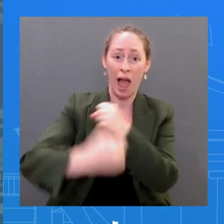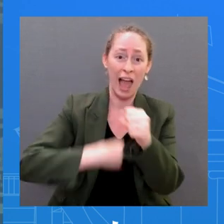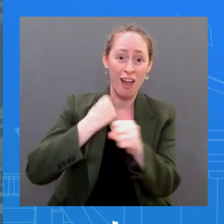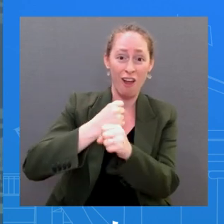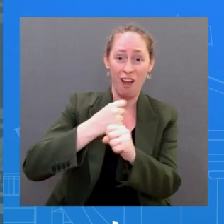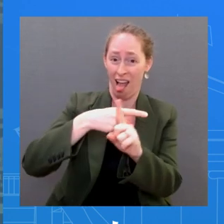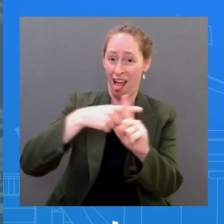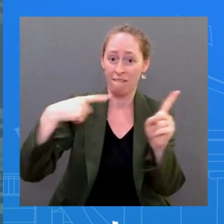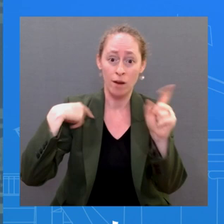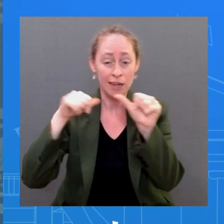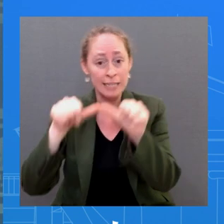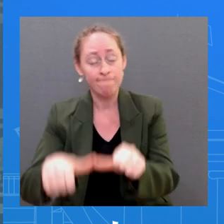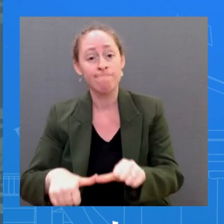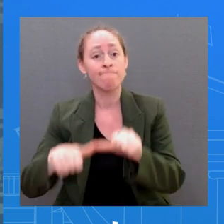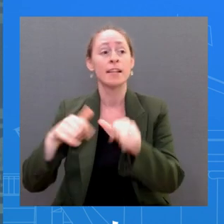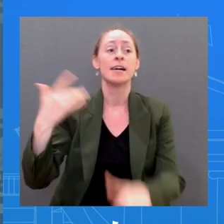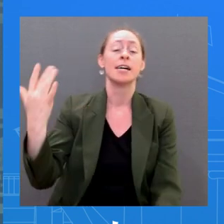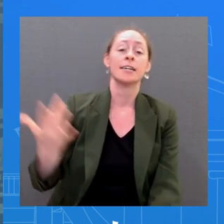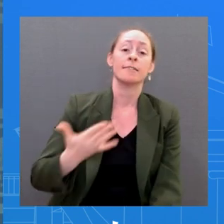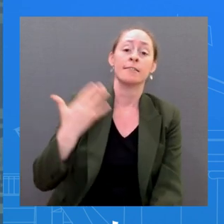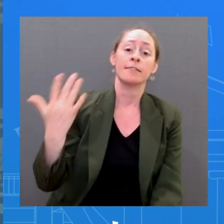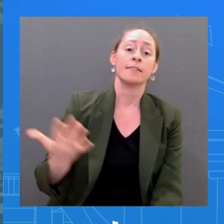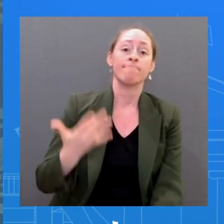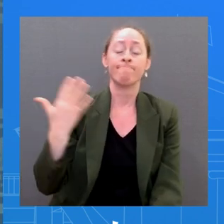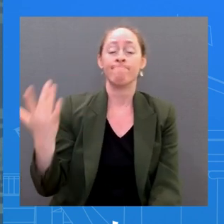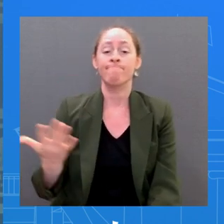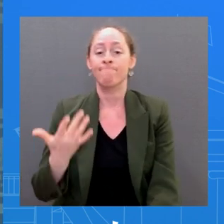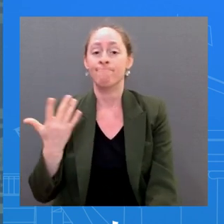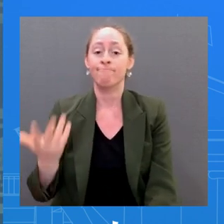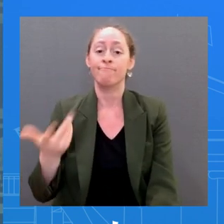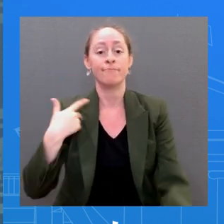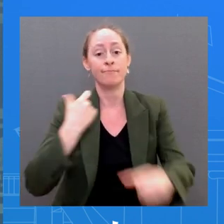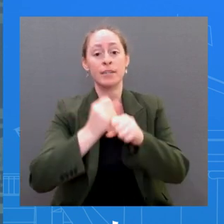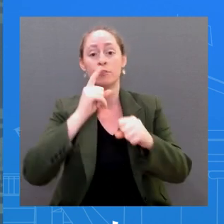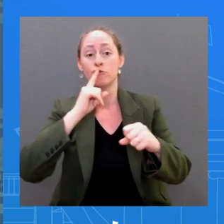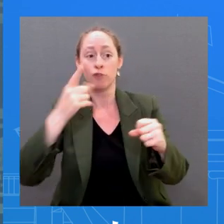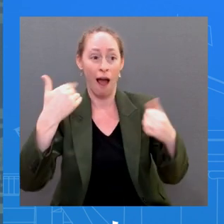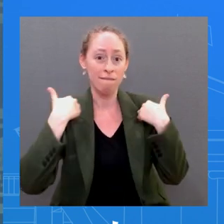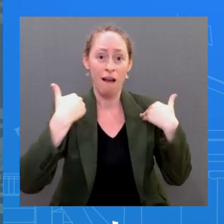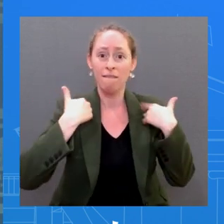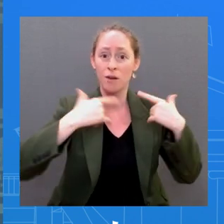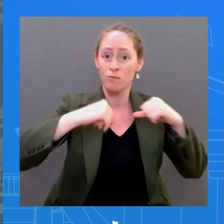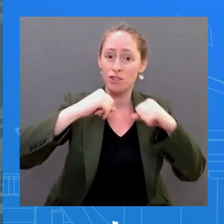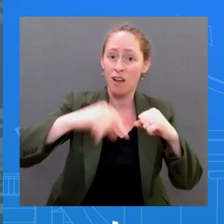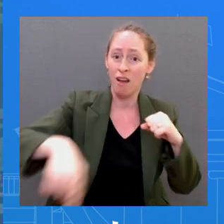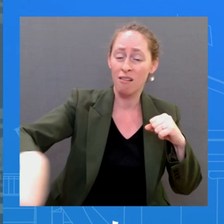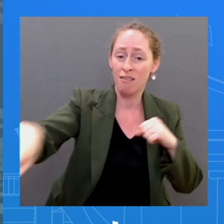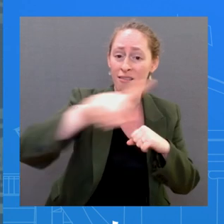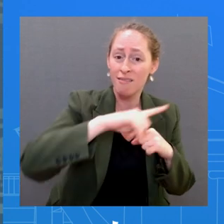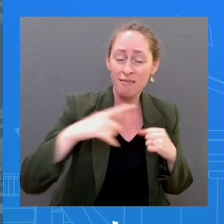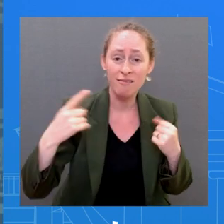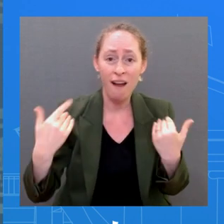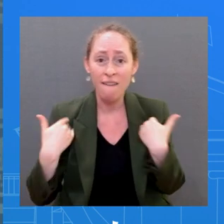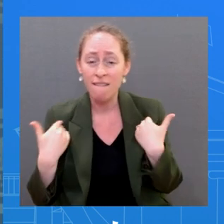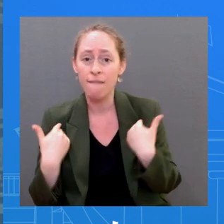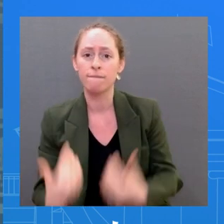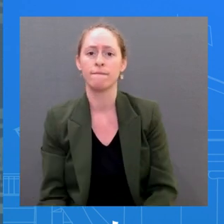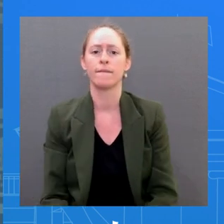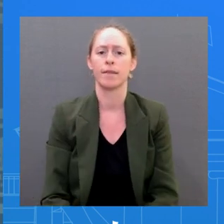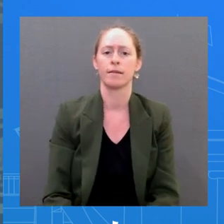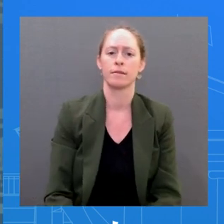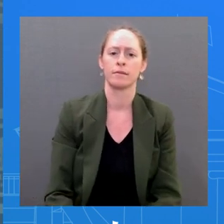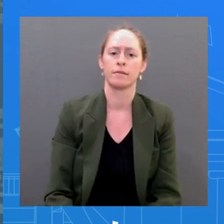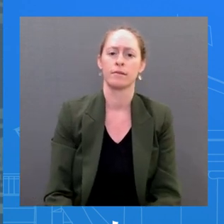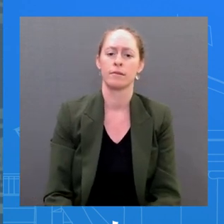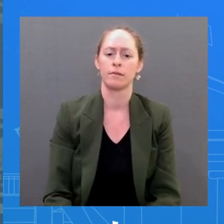making sure that women have the protection that they need, issuing a presidential memorandum to protect and expand access to comprehensive reproductive